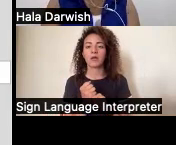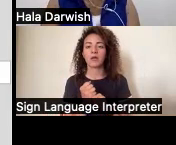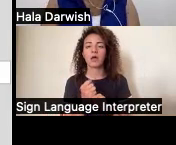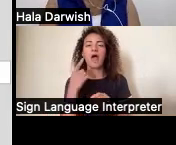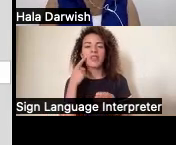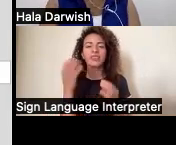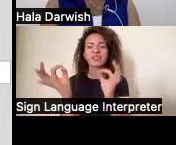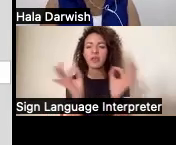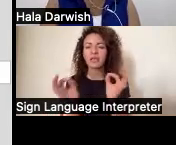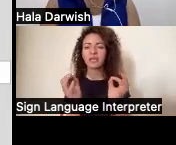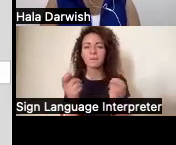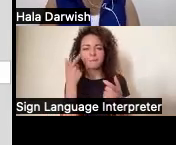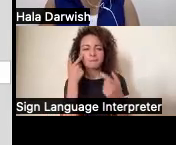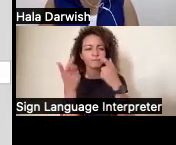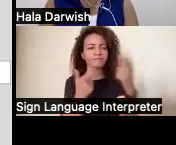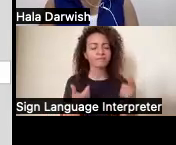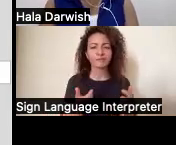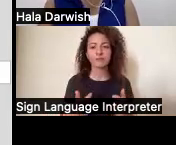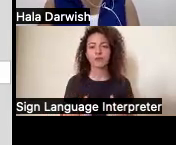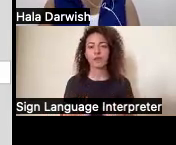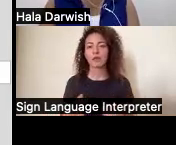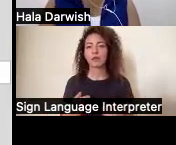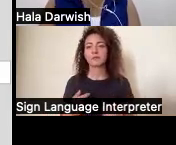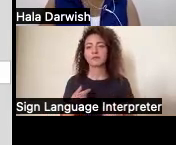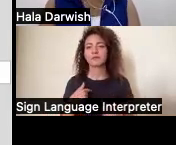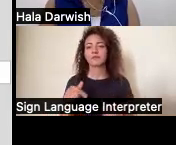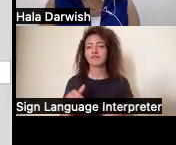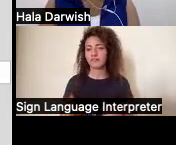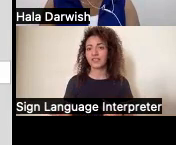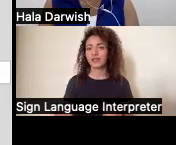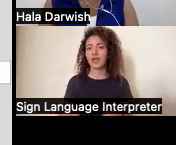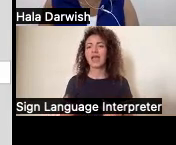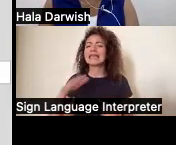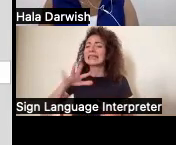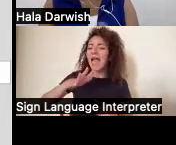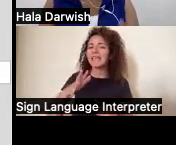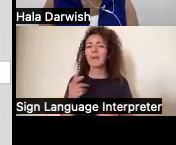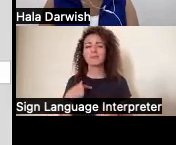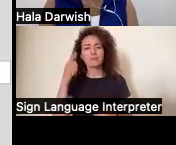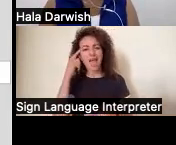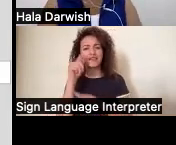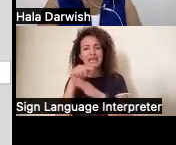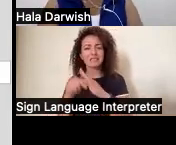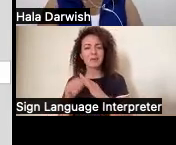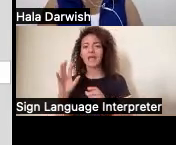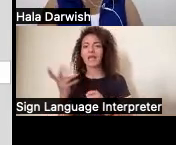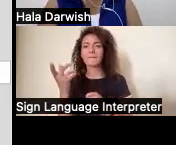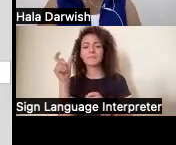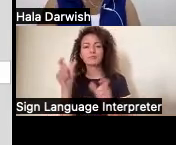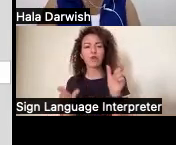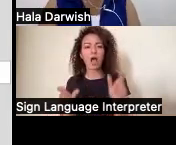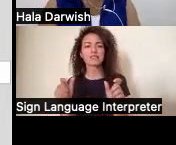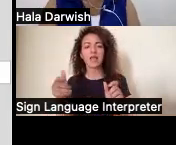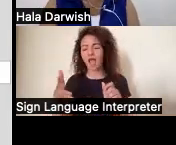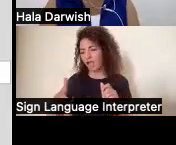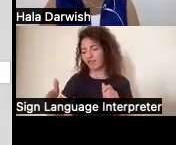our figures based on the estimates because of the security situation and the